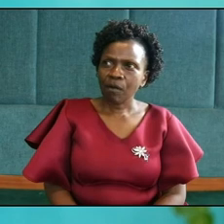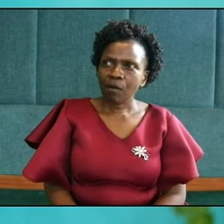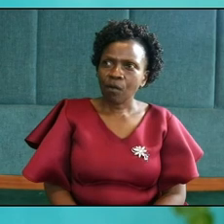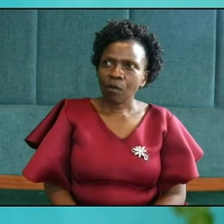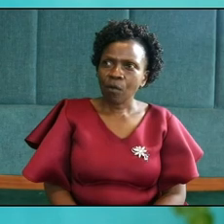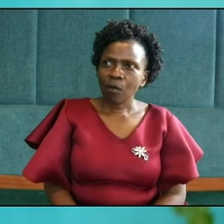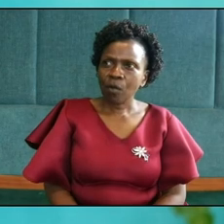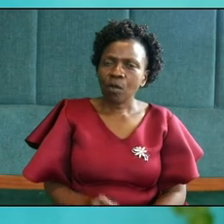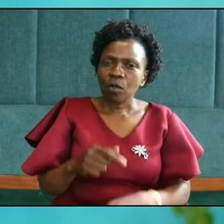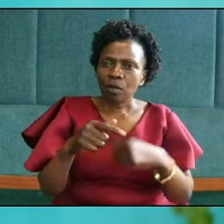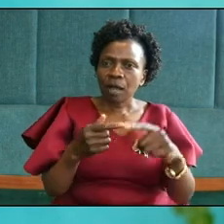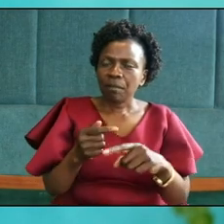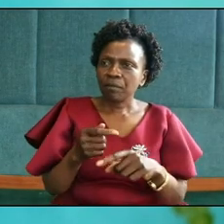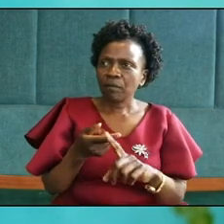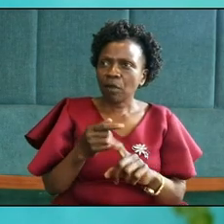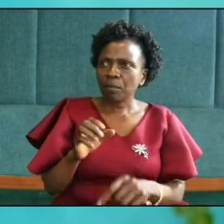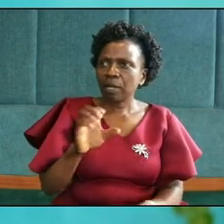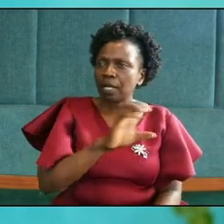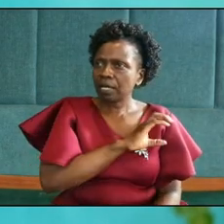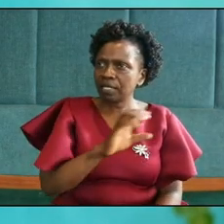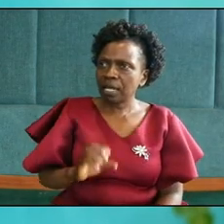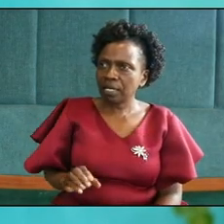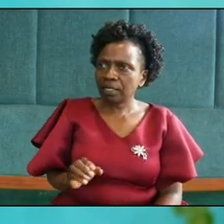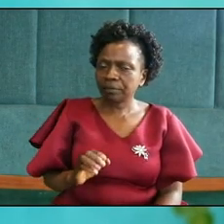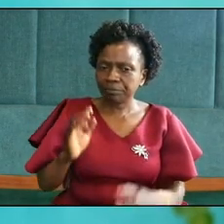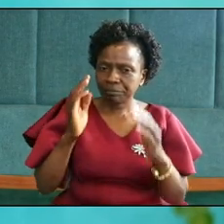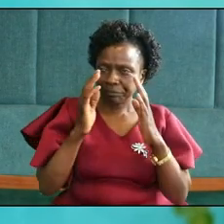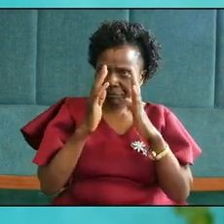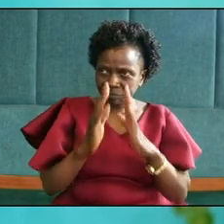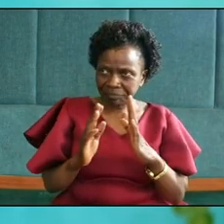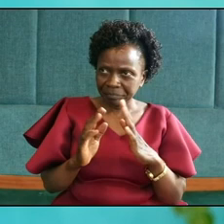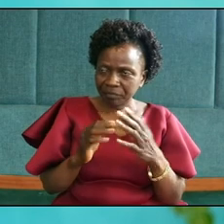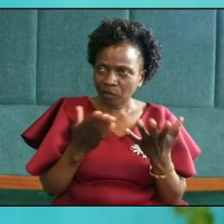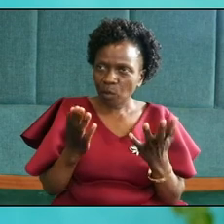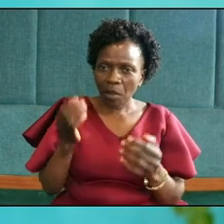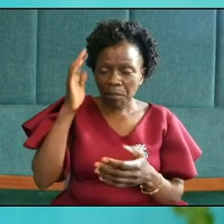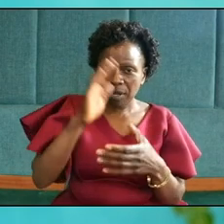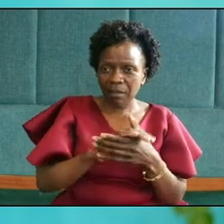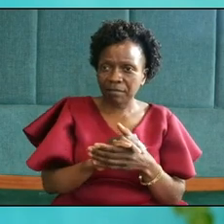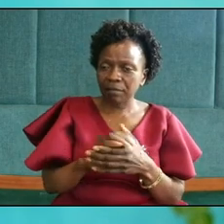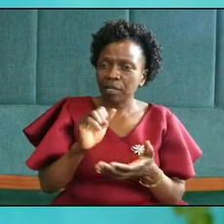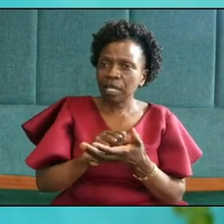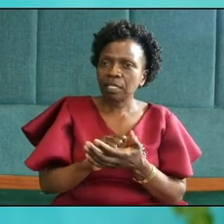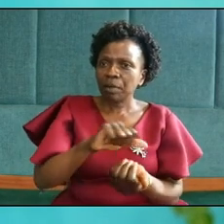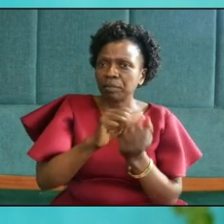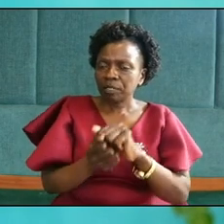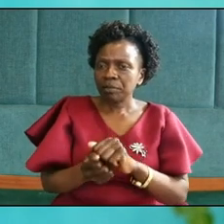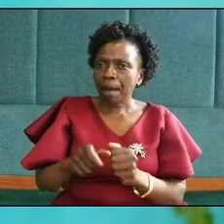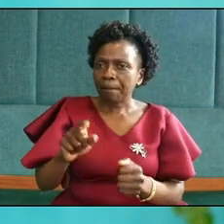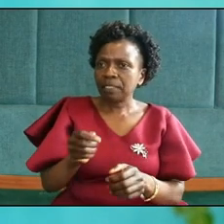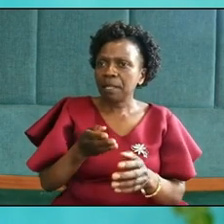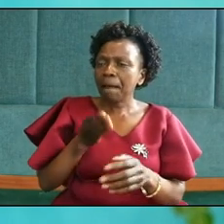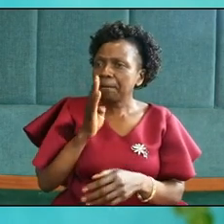You come from a Christian denomination that believes in baptism by immersion only for adults. And